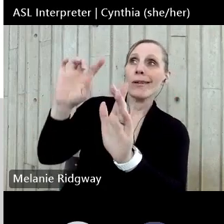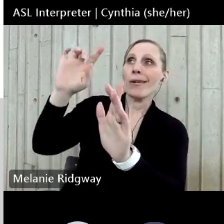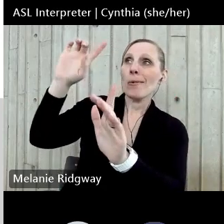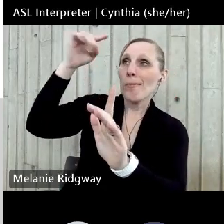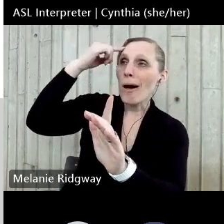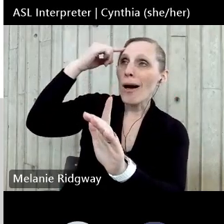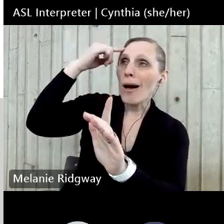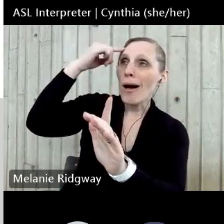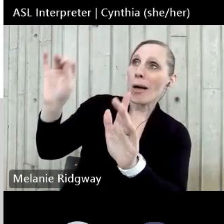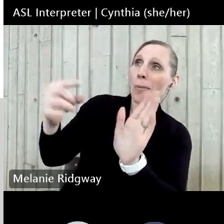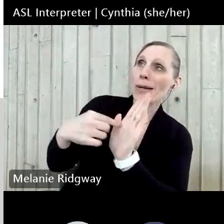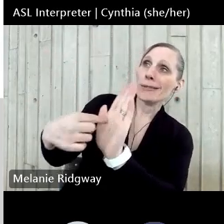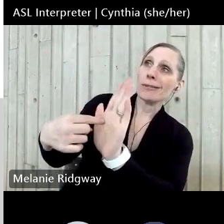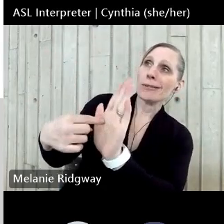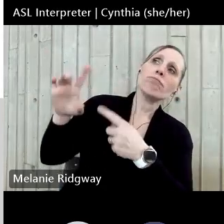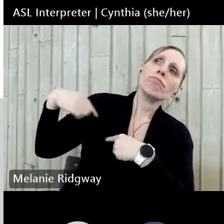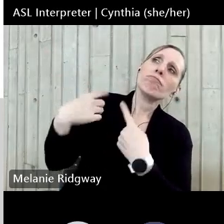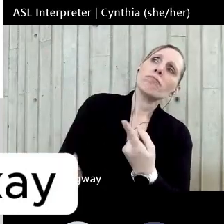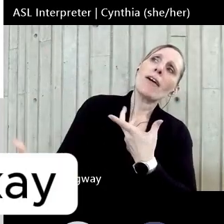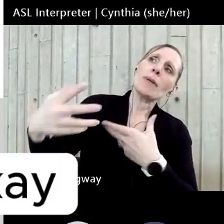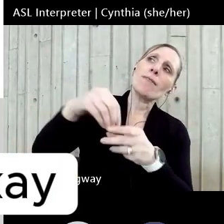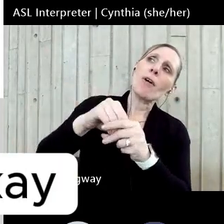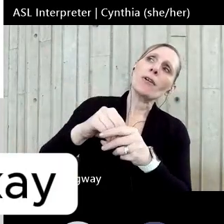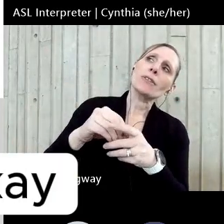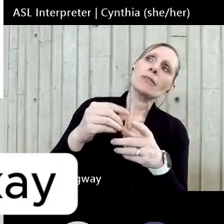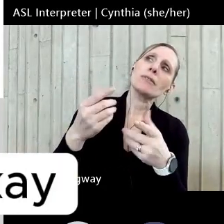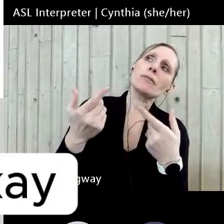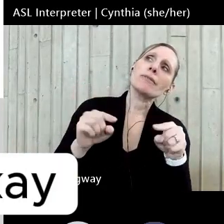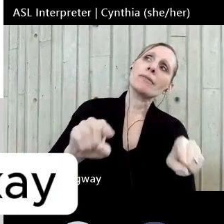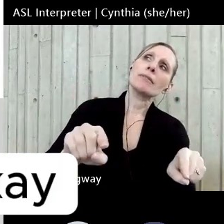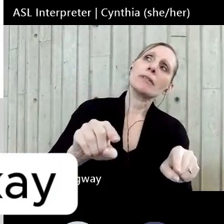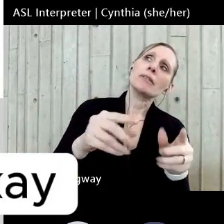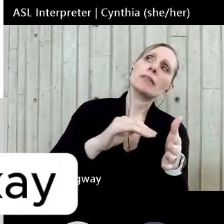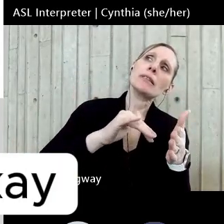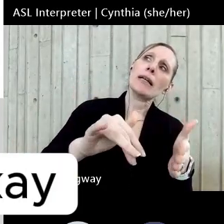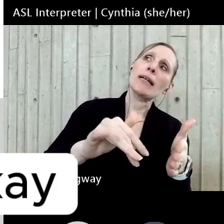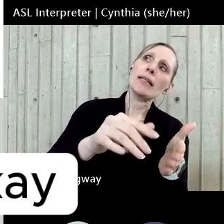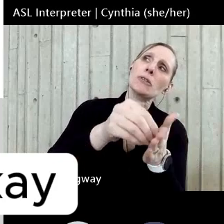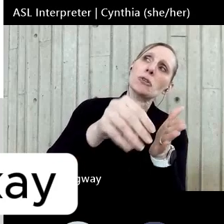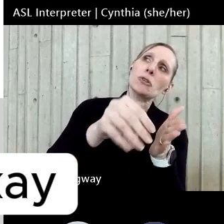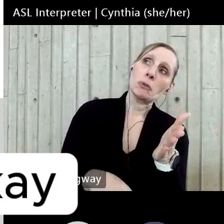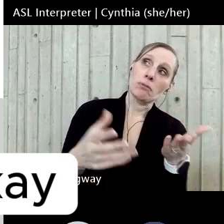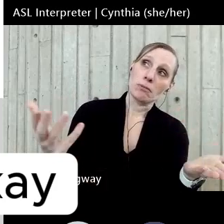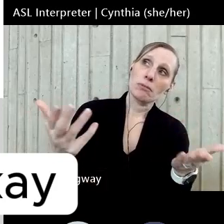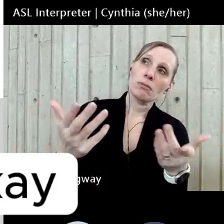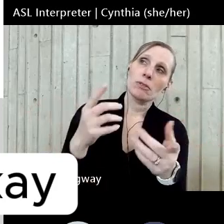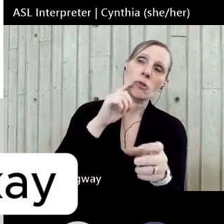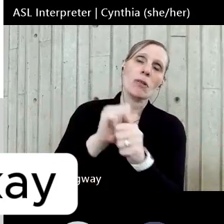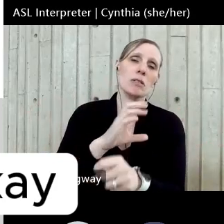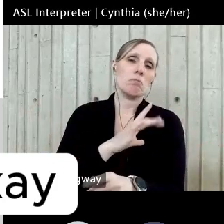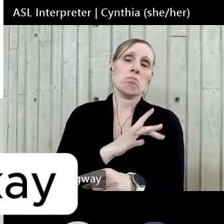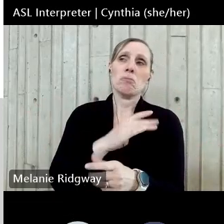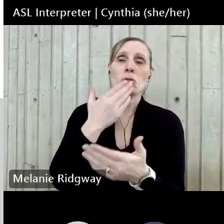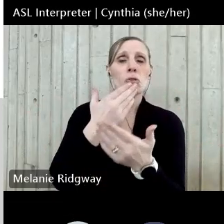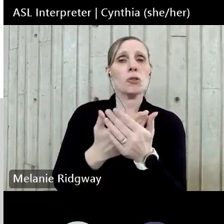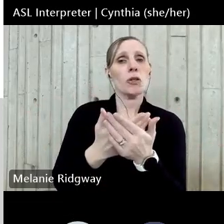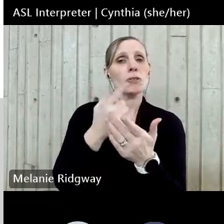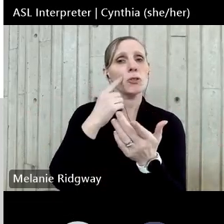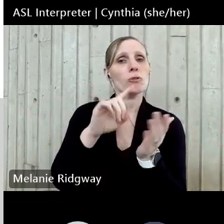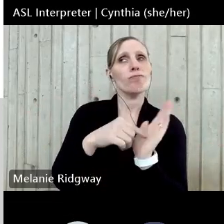a record of the different things that you've done while you've been at the Humber Polytechnic. Okay.